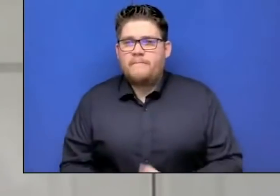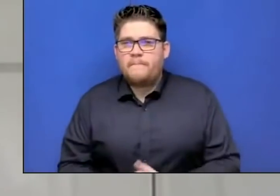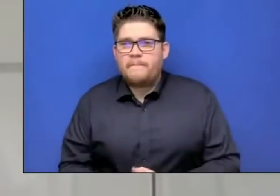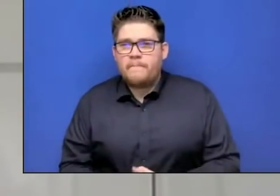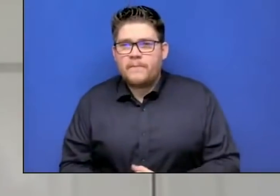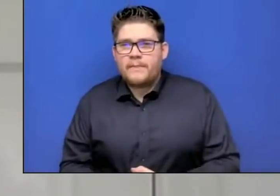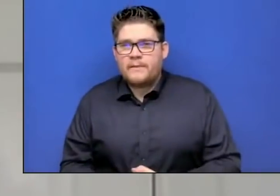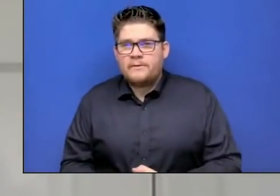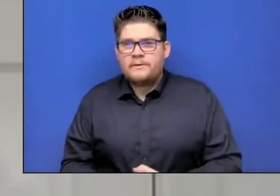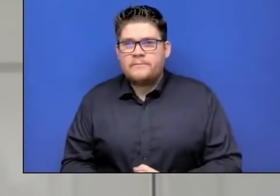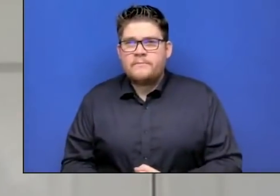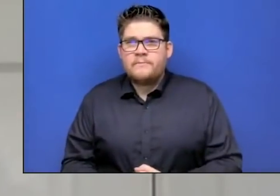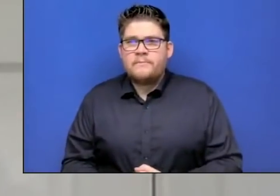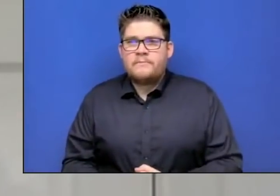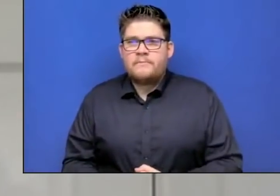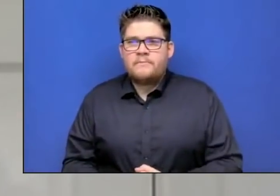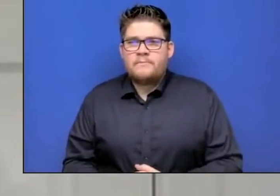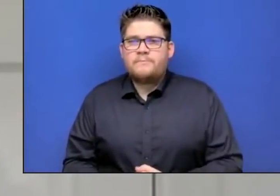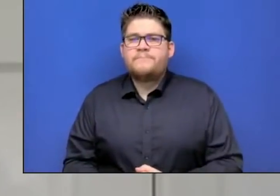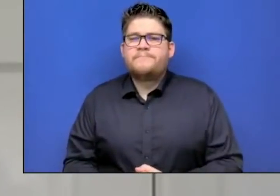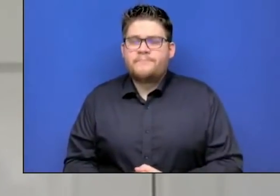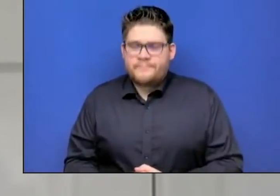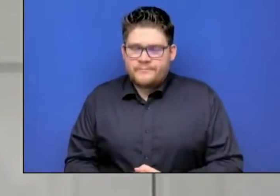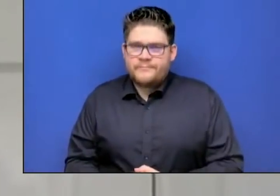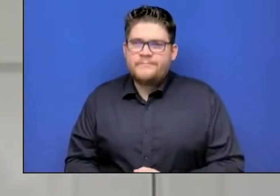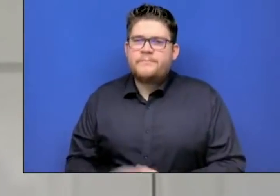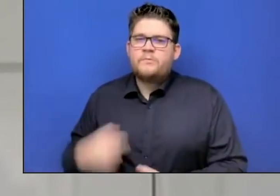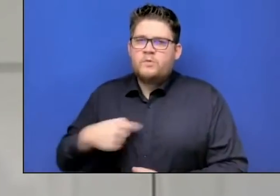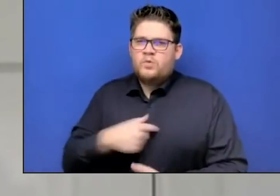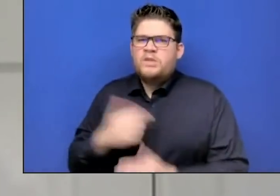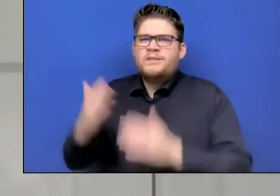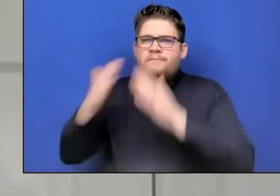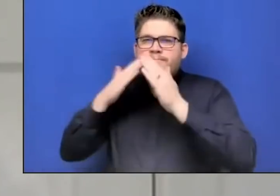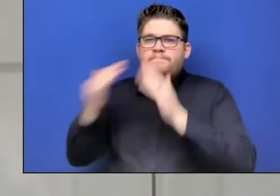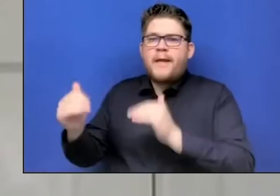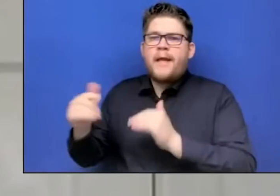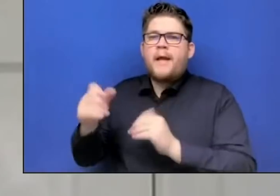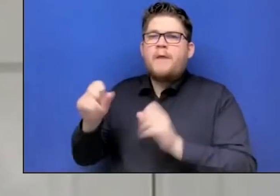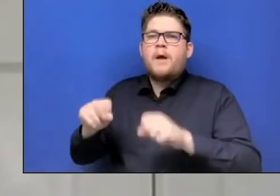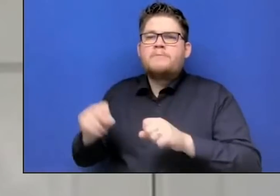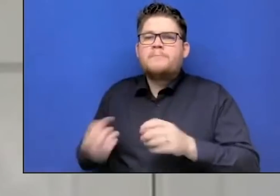also expect to see persistence or additional flood risks